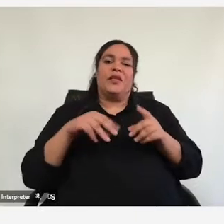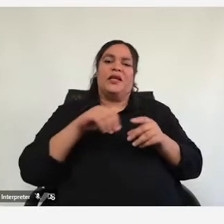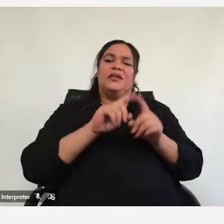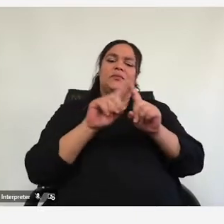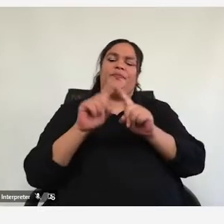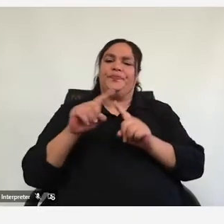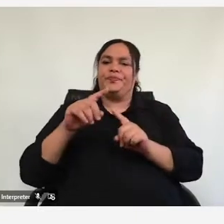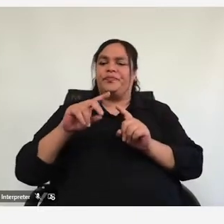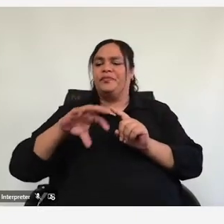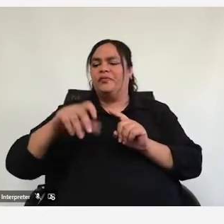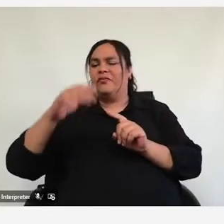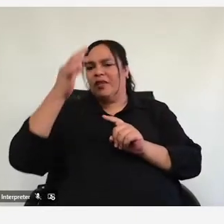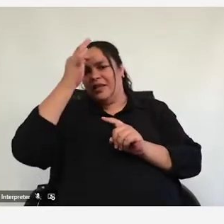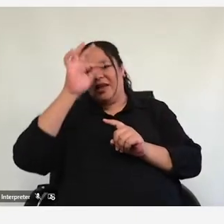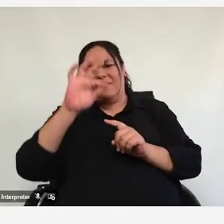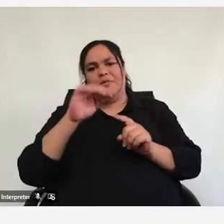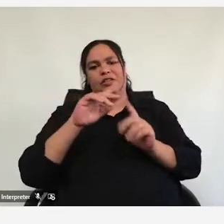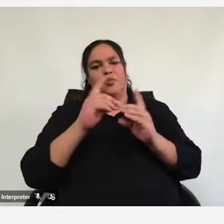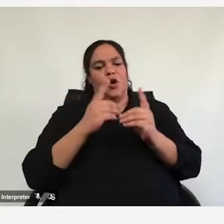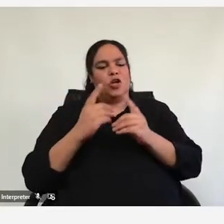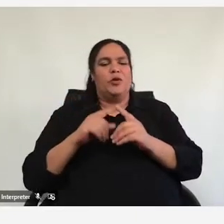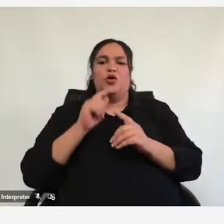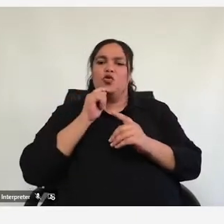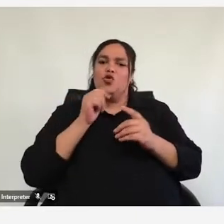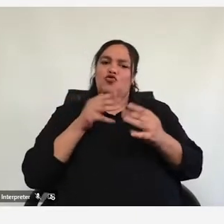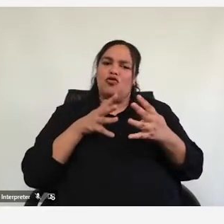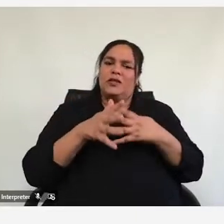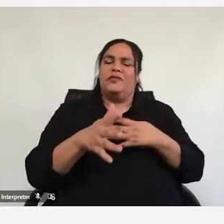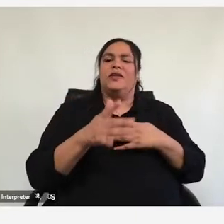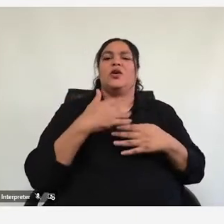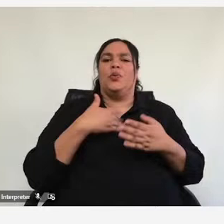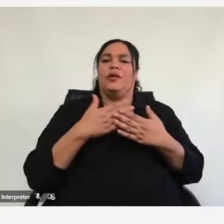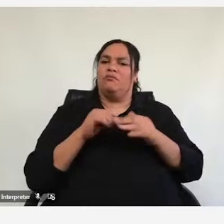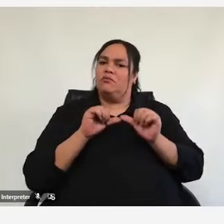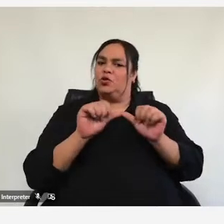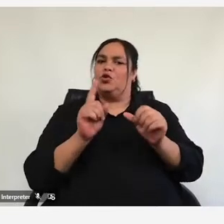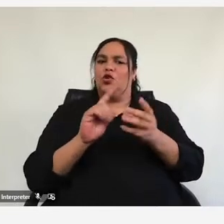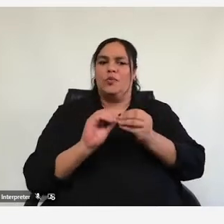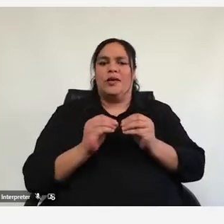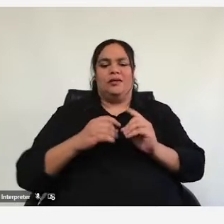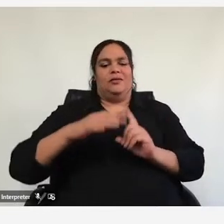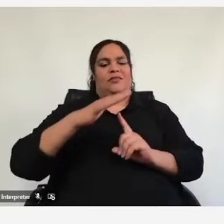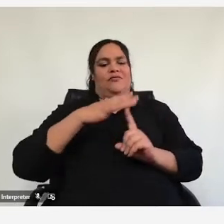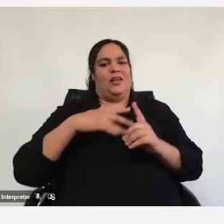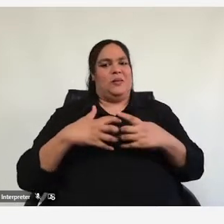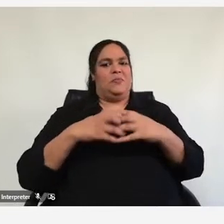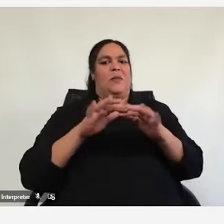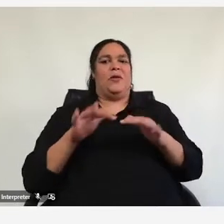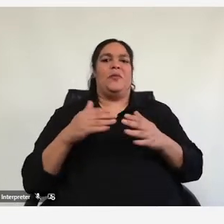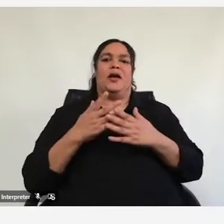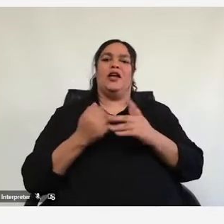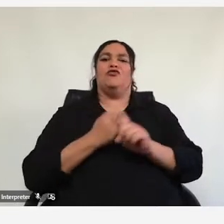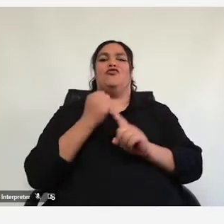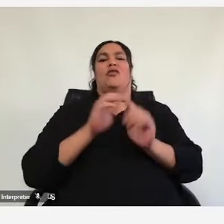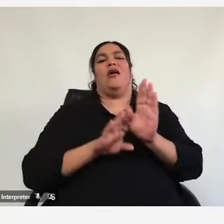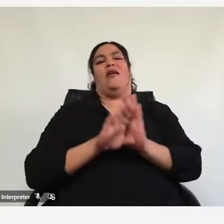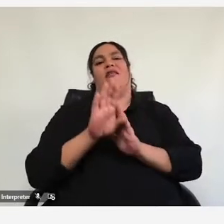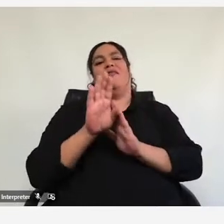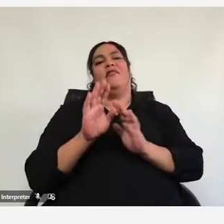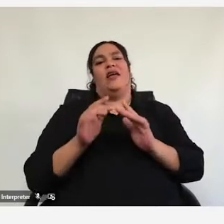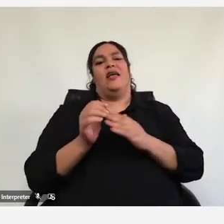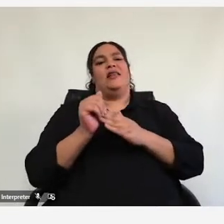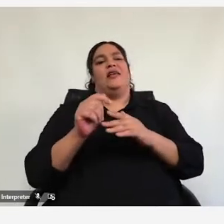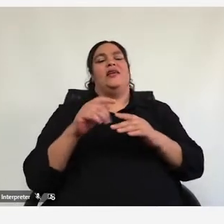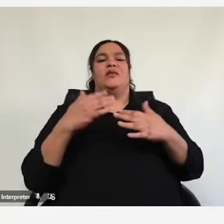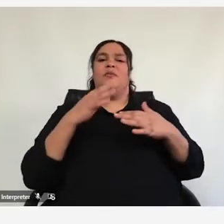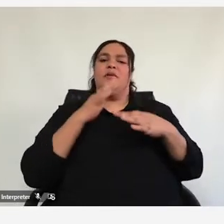government departments and by being truly transversal, we can continue to create an environment where our residents thrive and lead meaningful